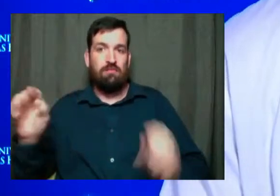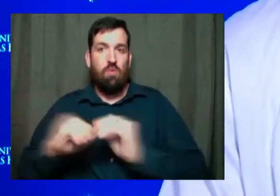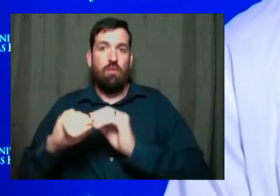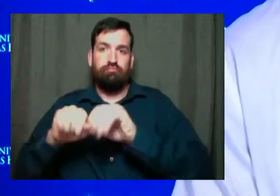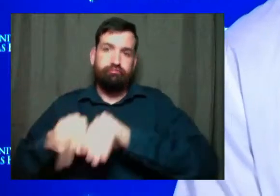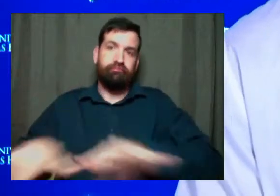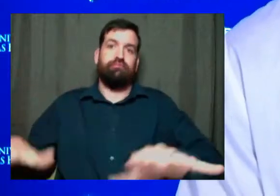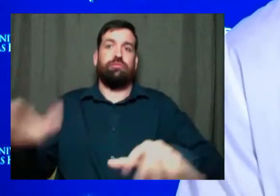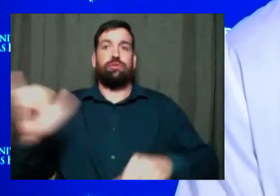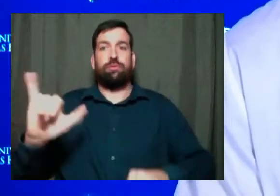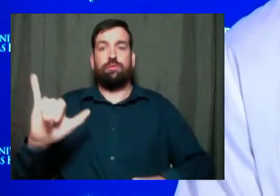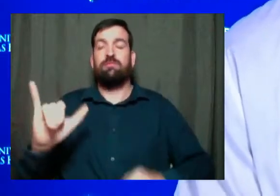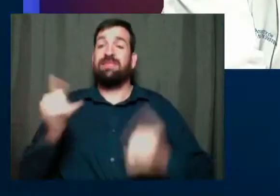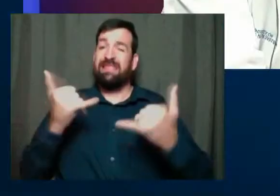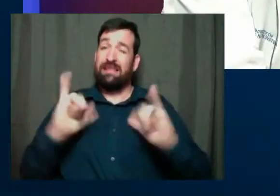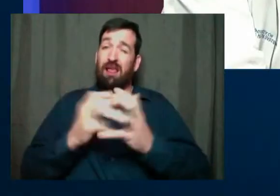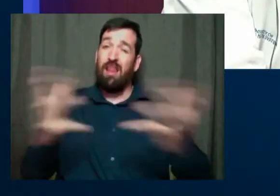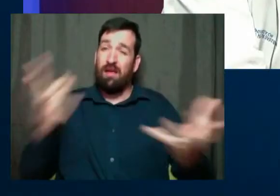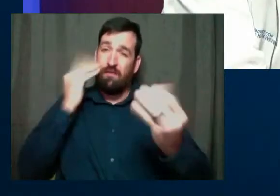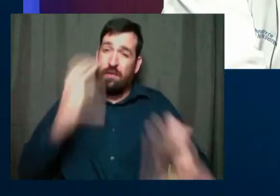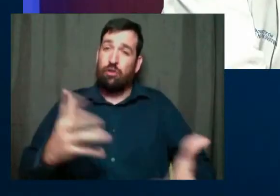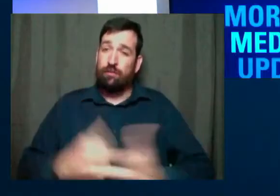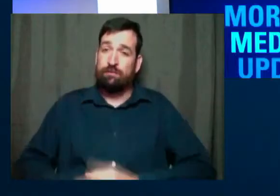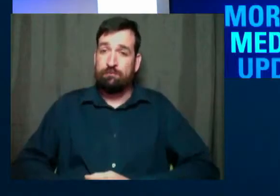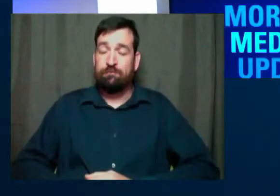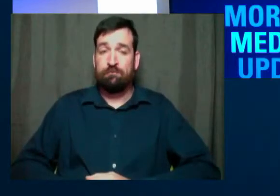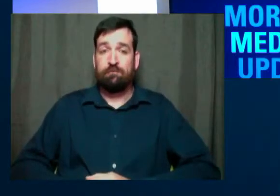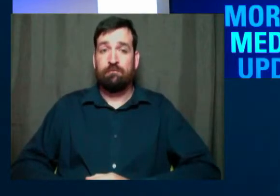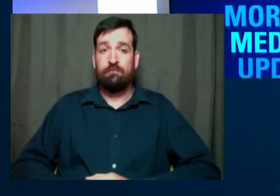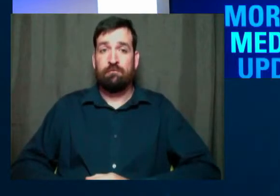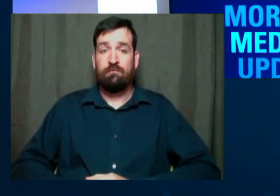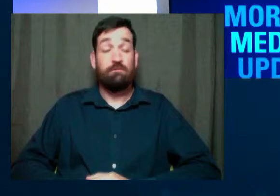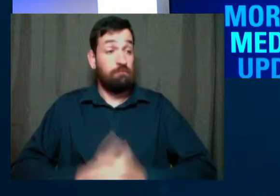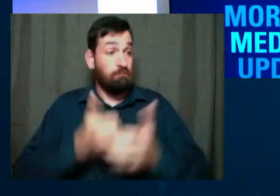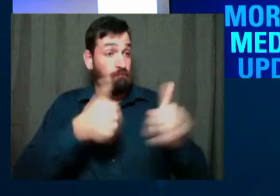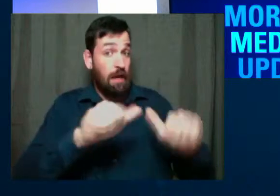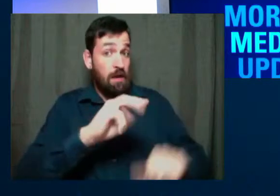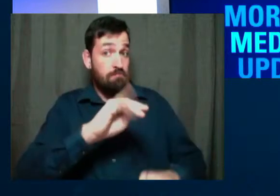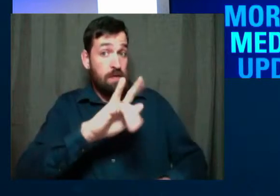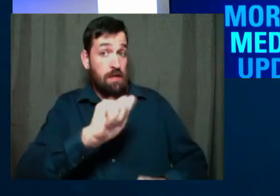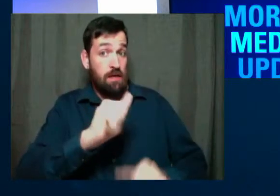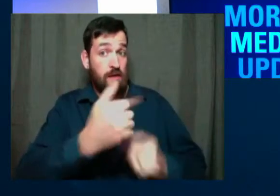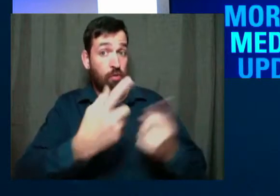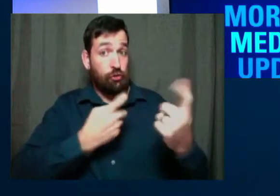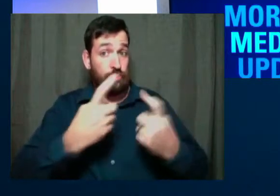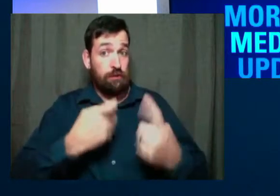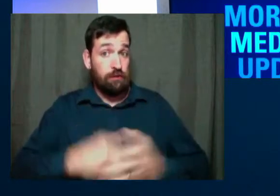a lot of information to garner, I think. Do we have any reporter questions on the line?